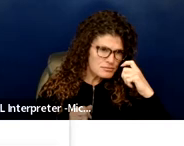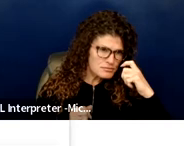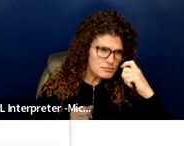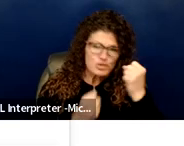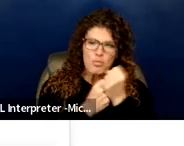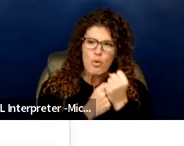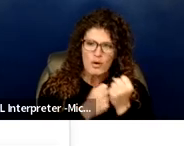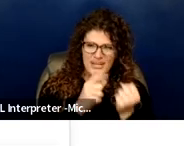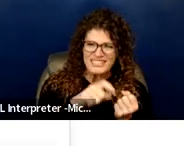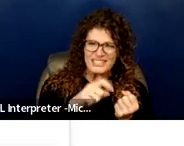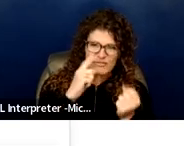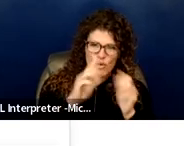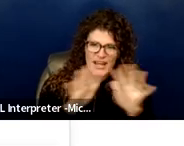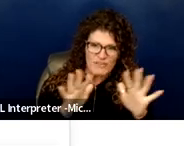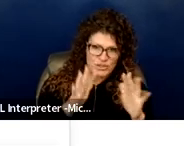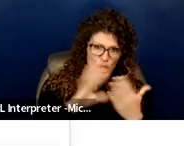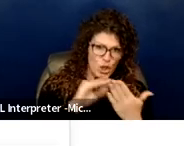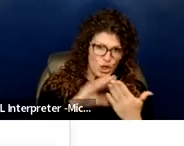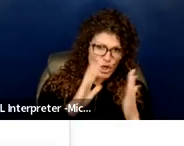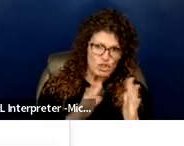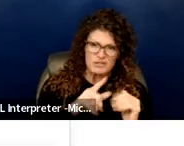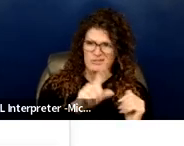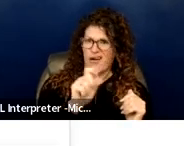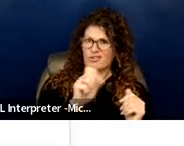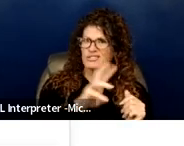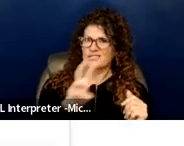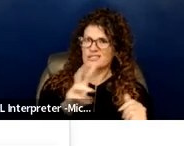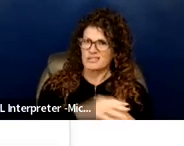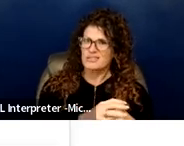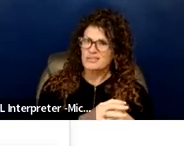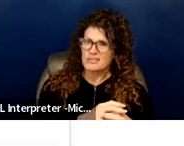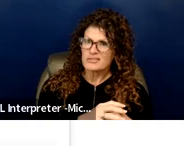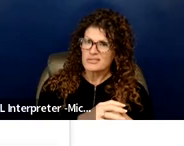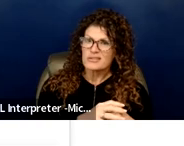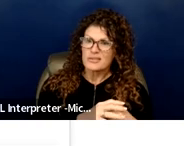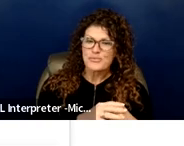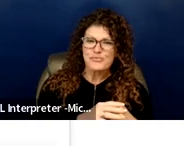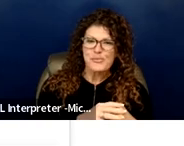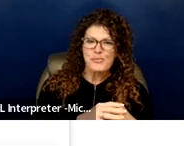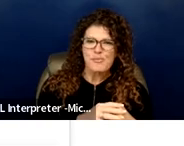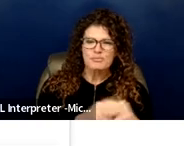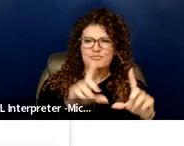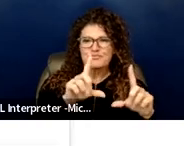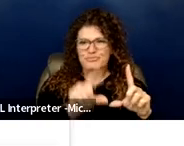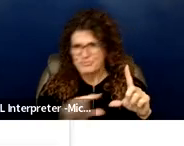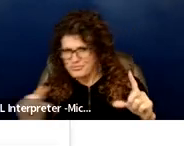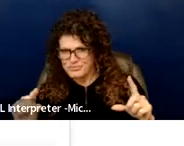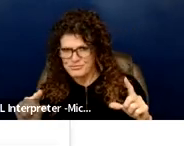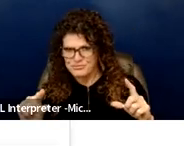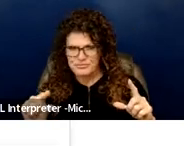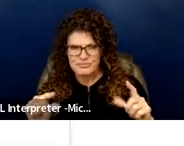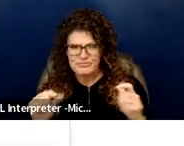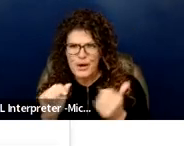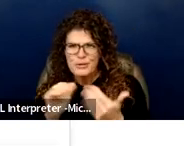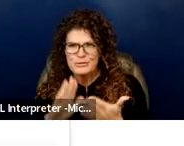supporting the needs of diverse learners, or 166 responses. Where there were smaller clusters for addressing the school